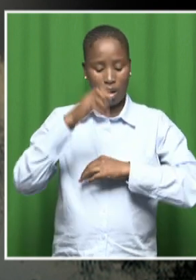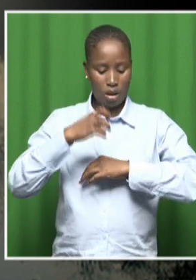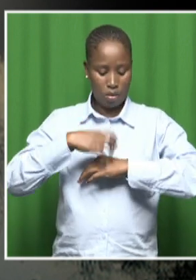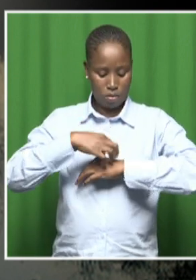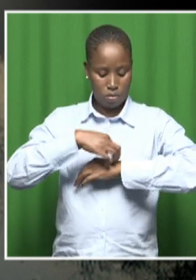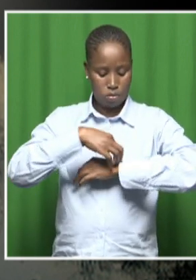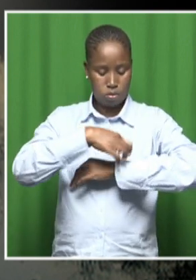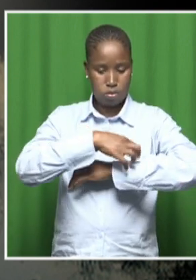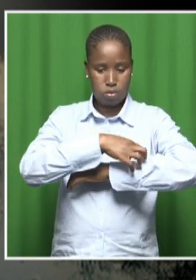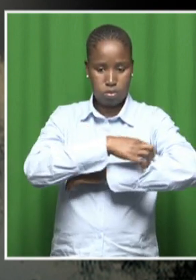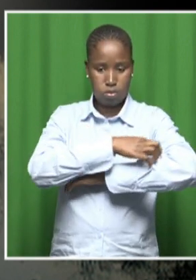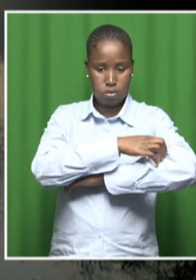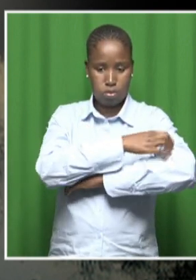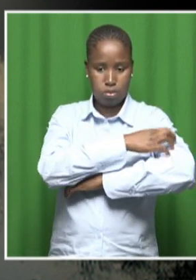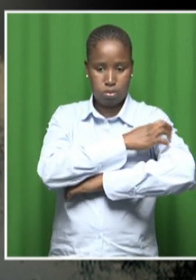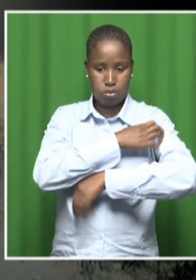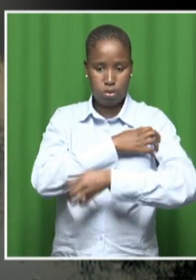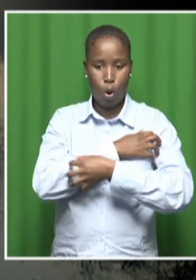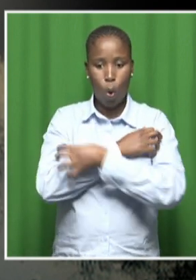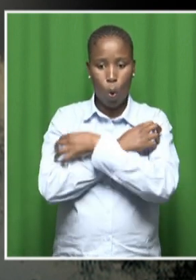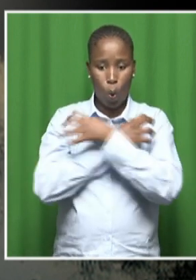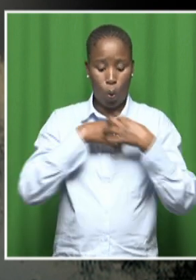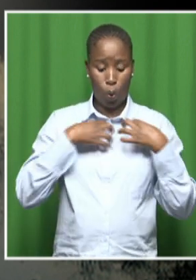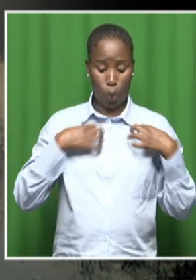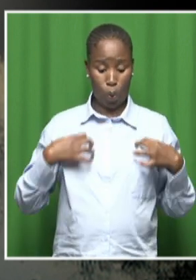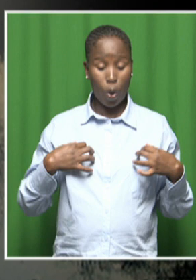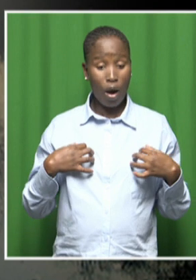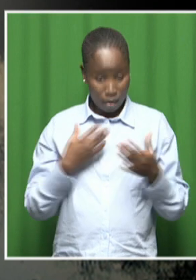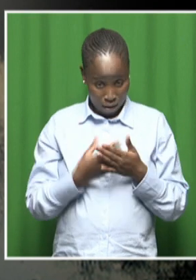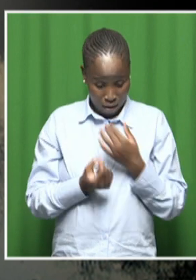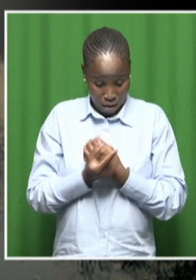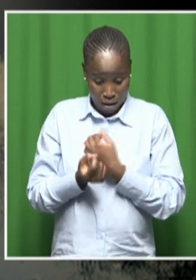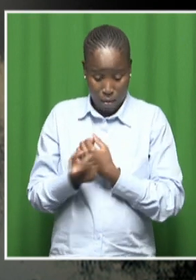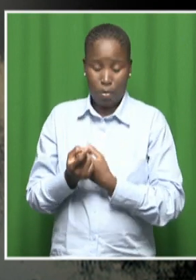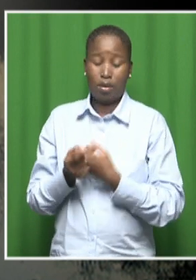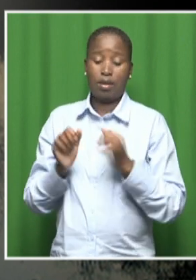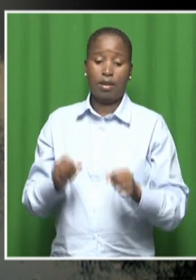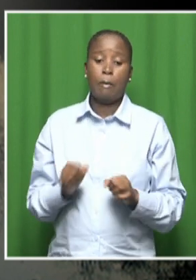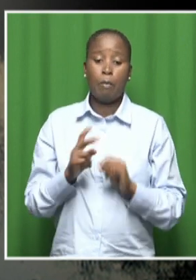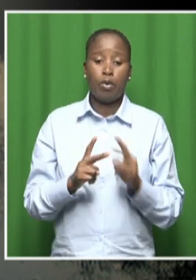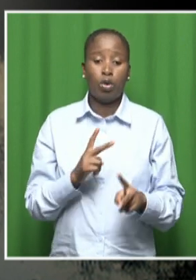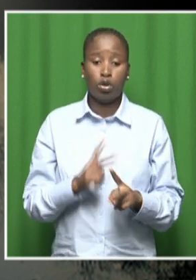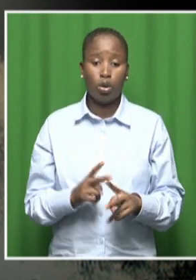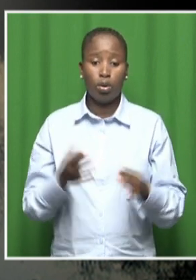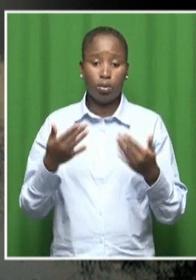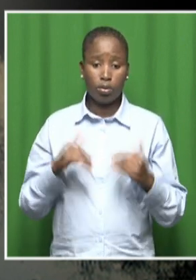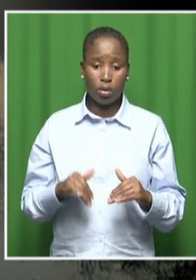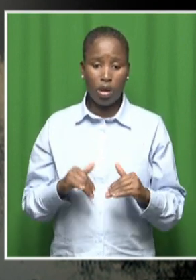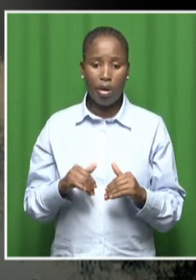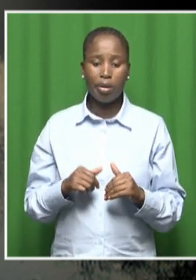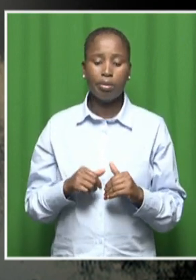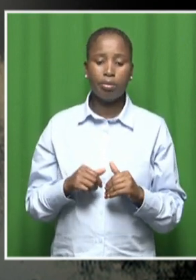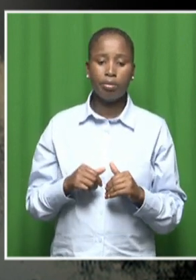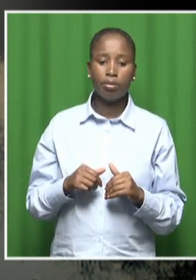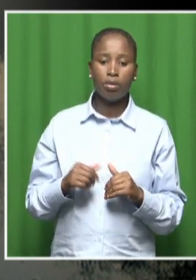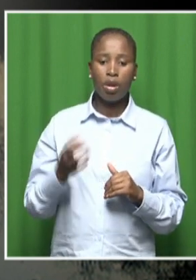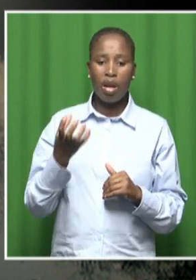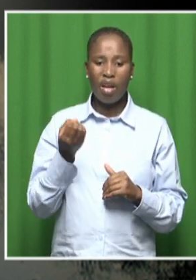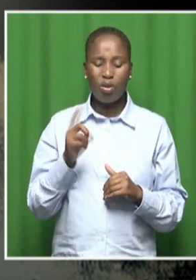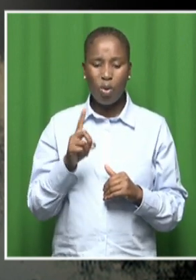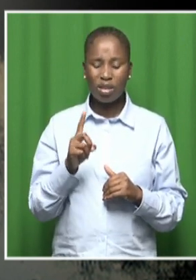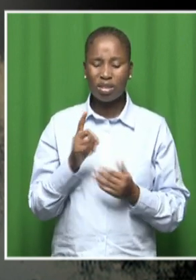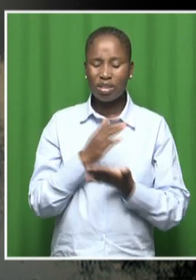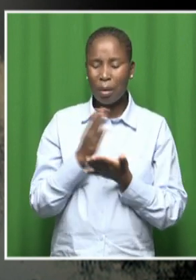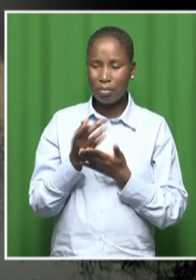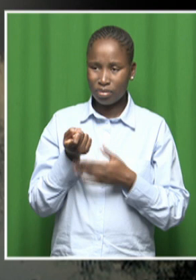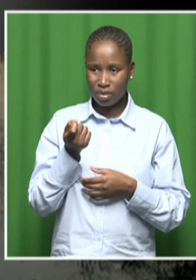of blotchy rash that can develop, and you can also develop what are sort of white tiny spots